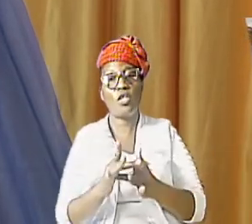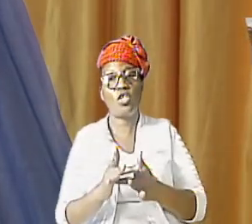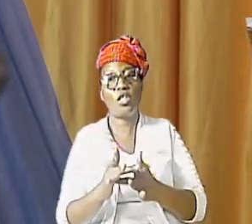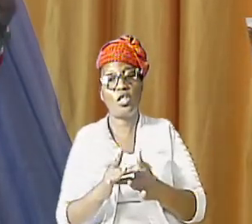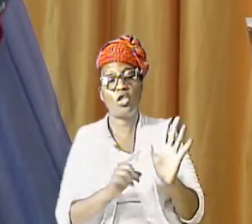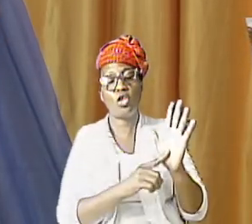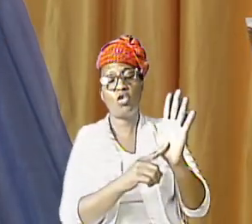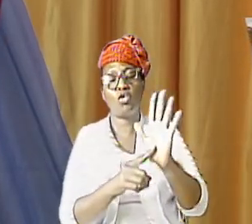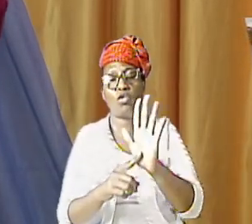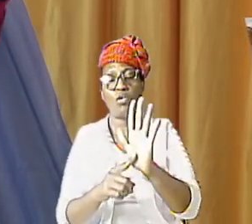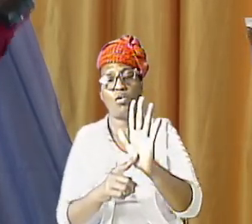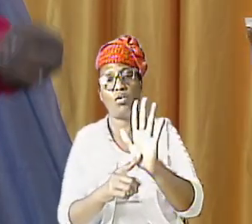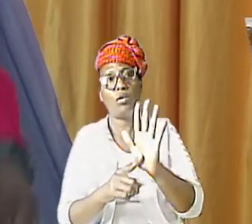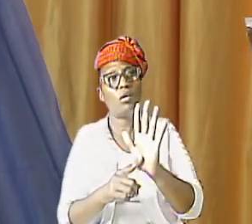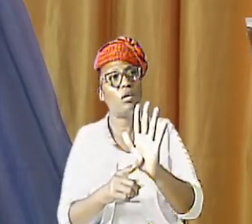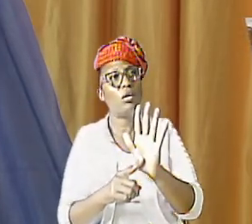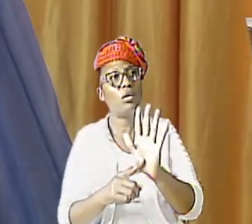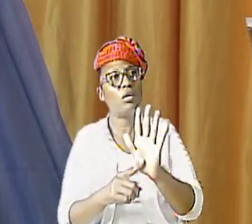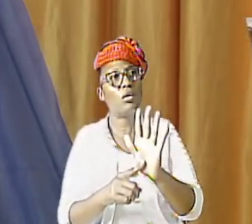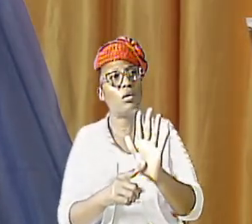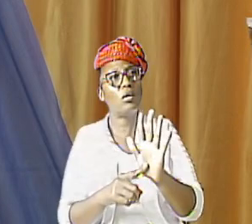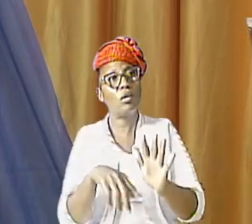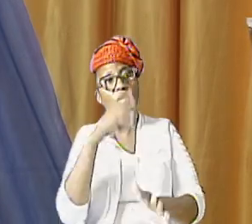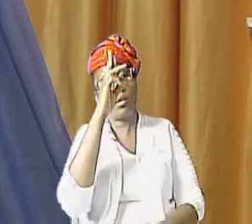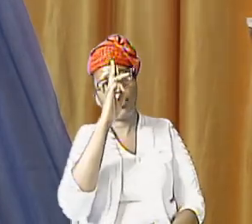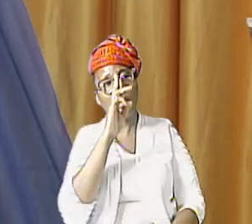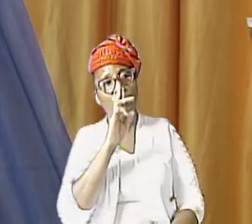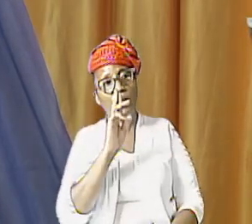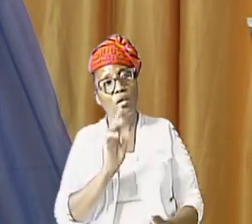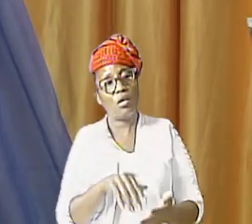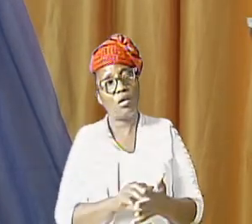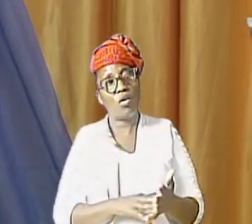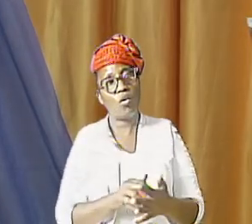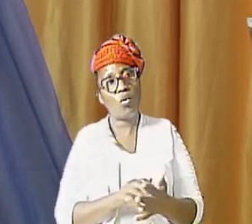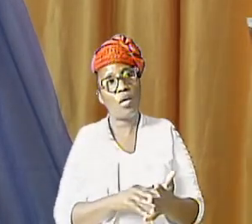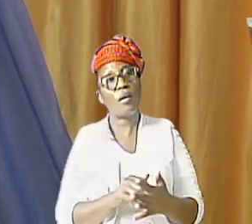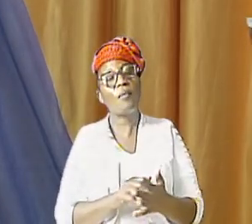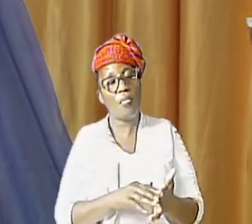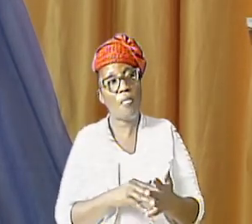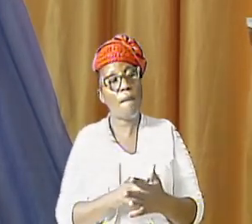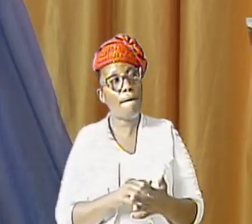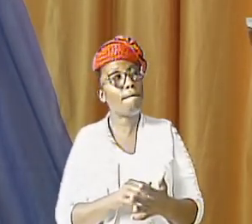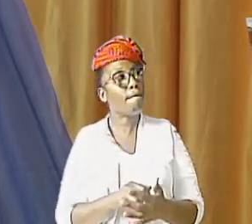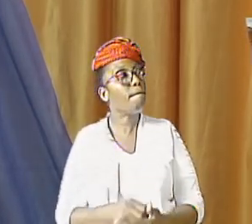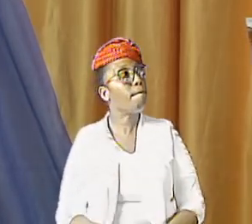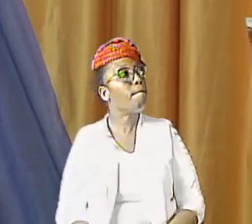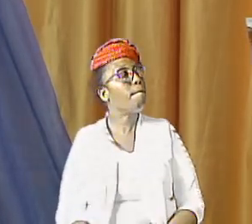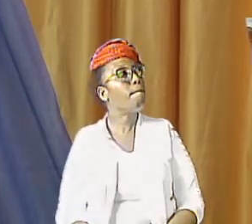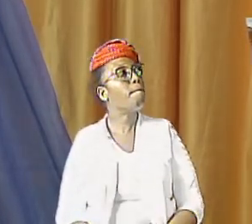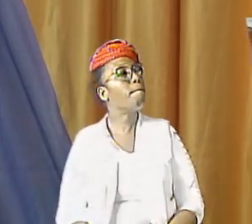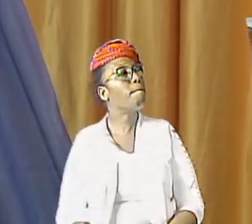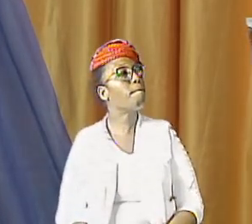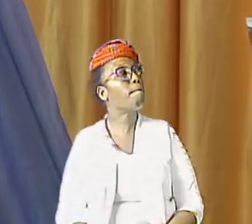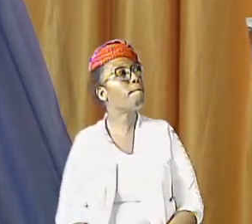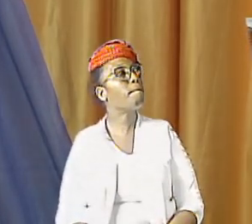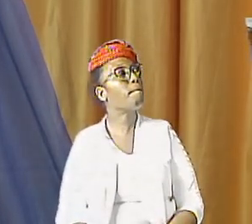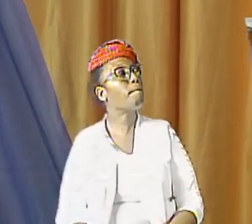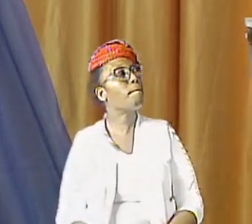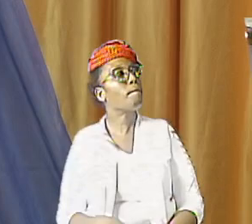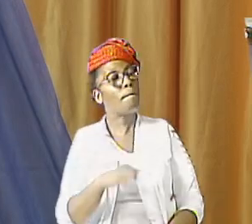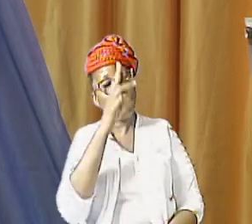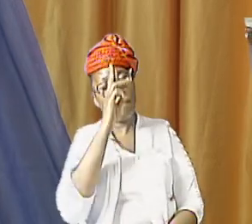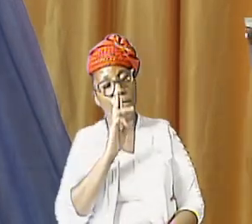progressively, scholars say progressive revelation. You know that term? Progressive, it's a word, church, so I know you know the term.